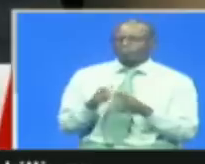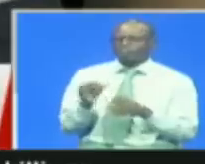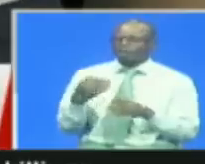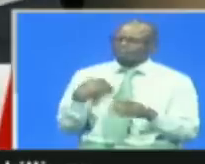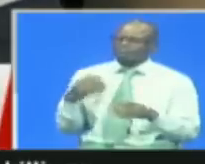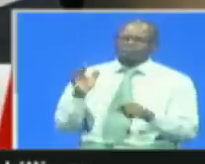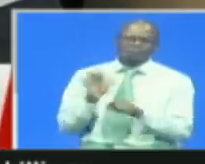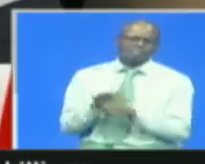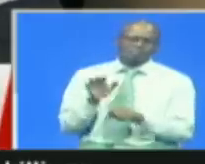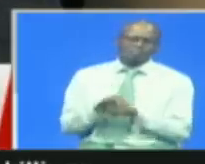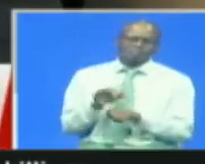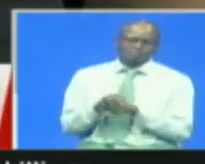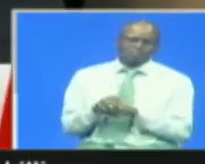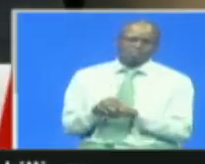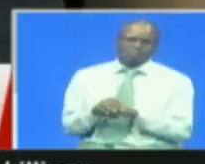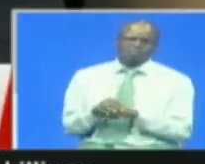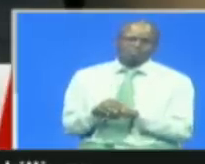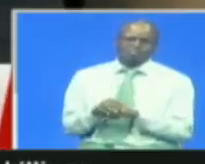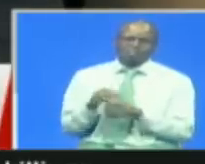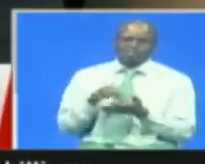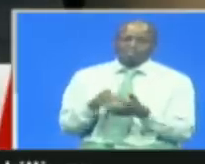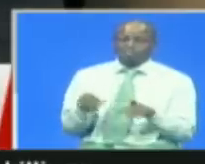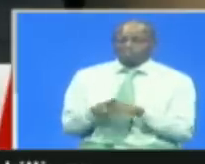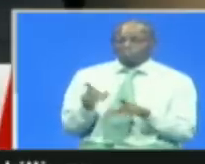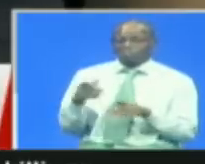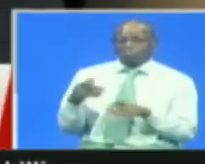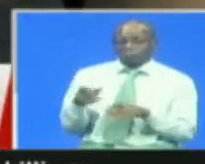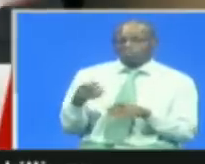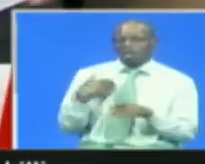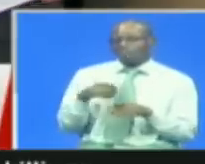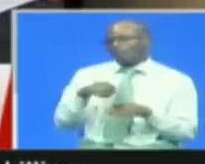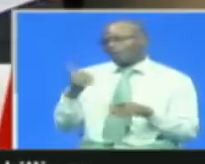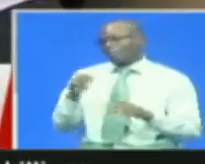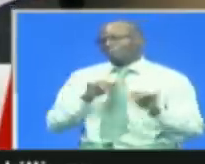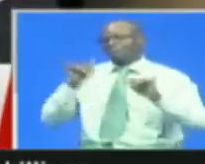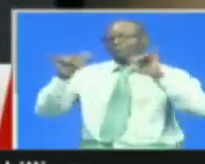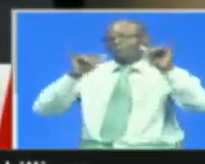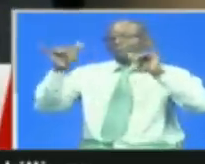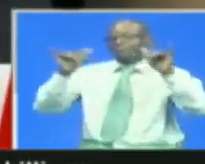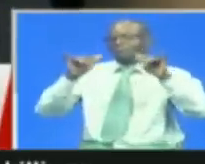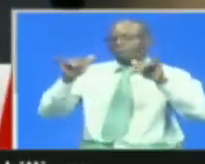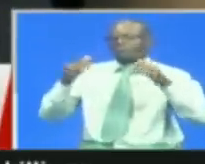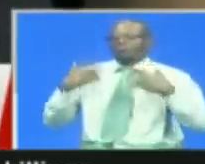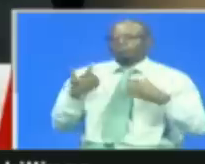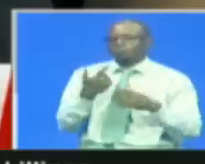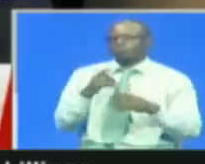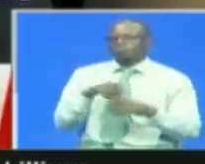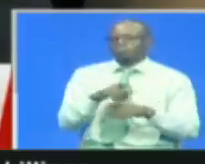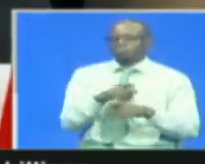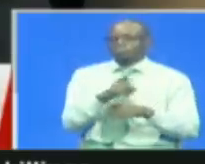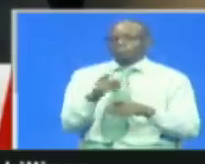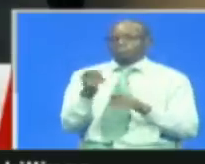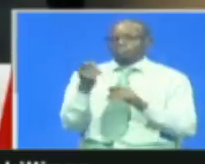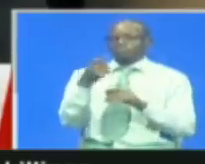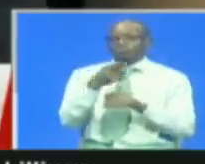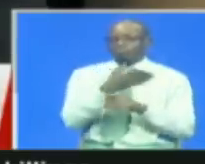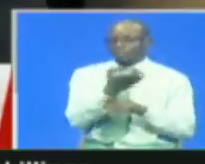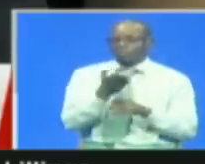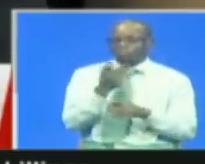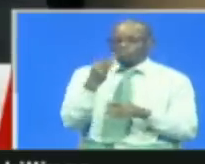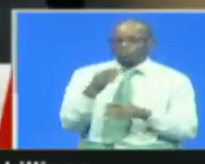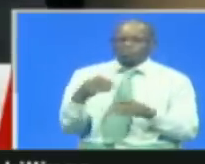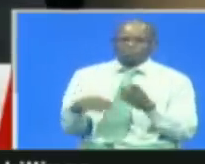foreign nationals who accused him of conning them of huge sums of money. Charity Mwangi tries to unveil the man beneath